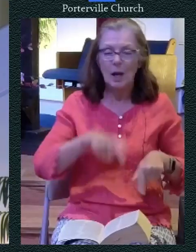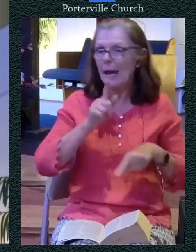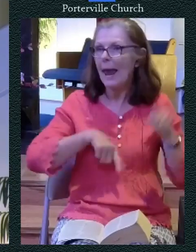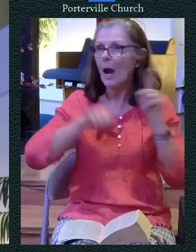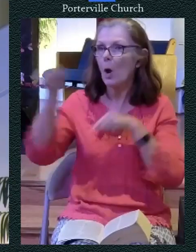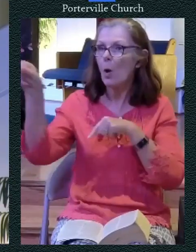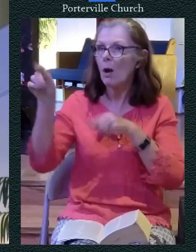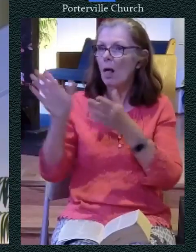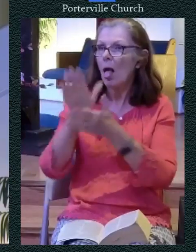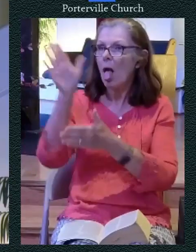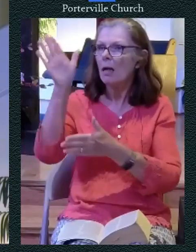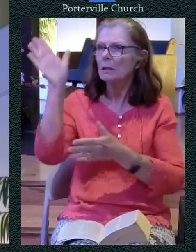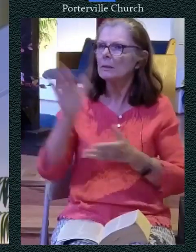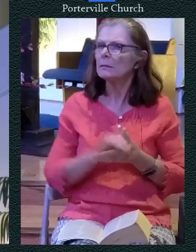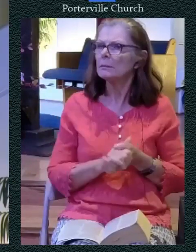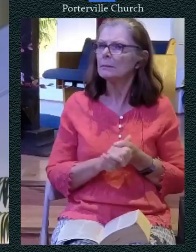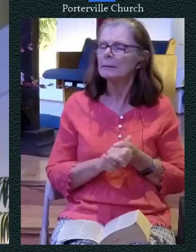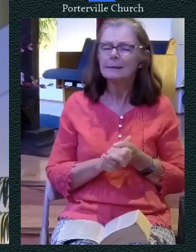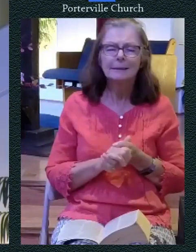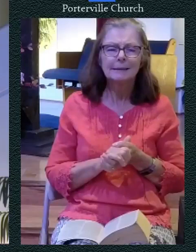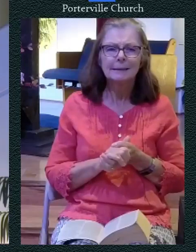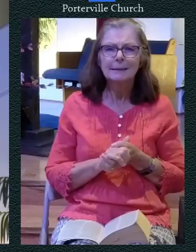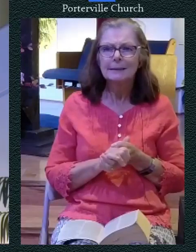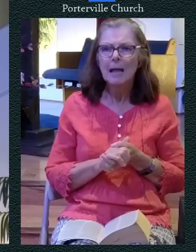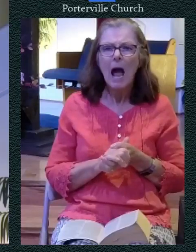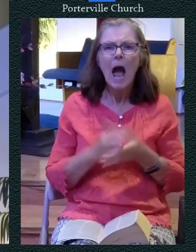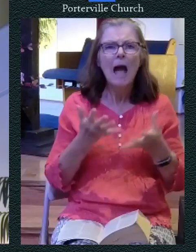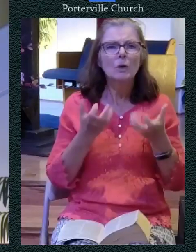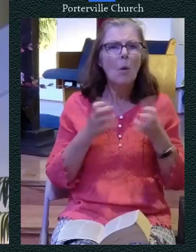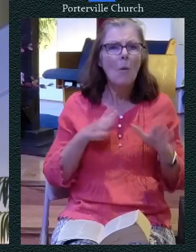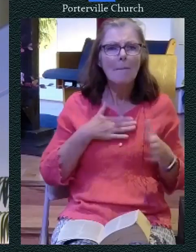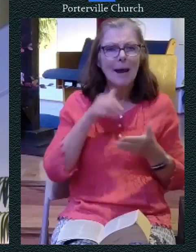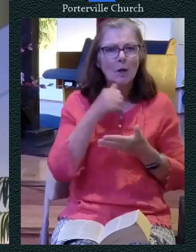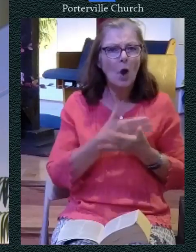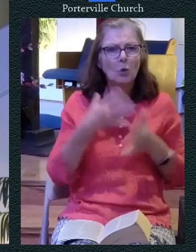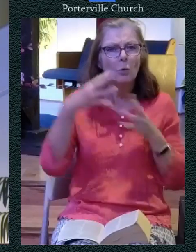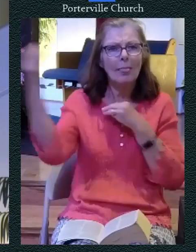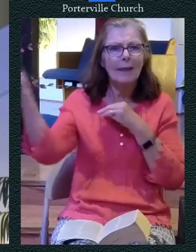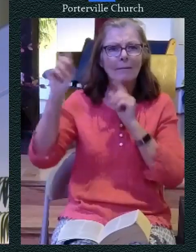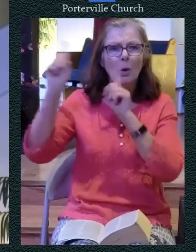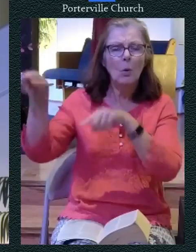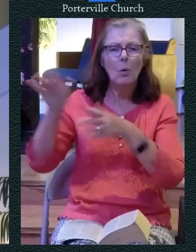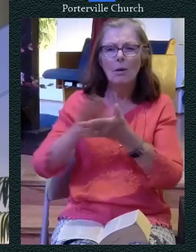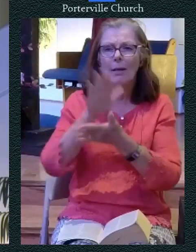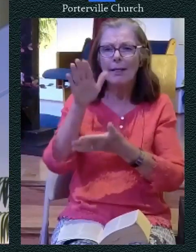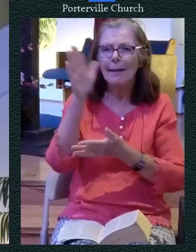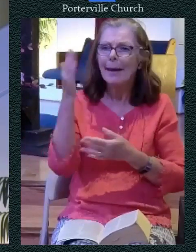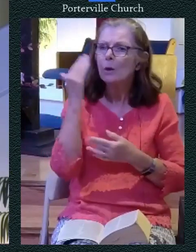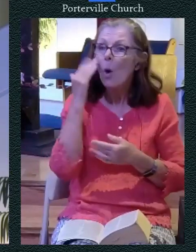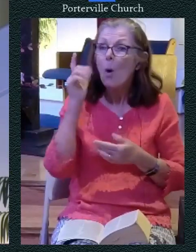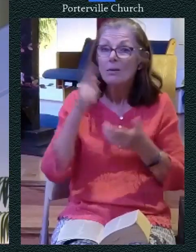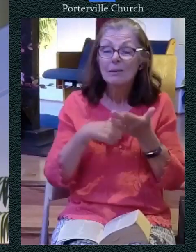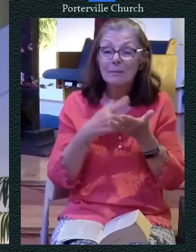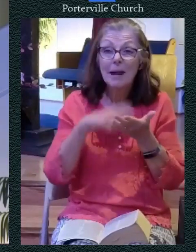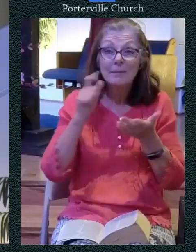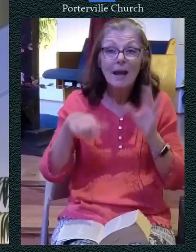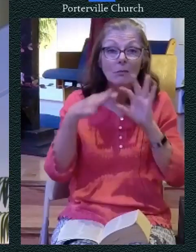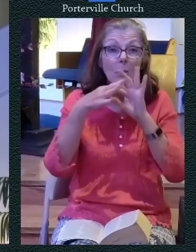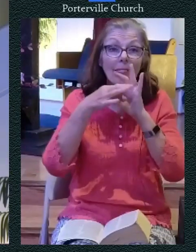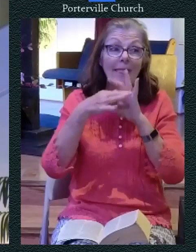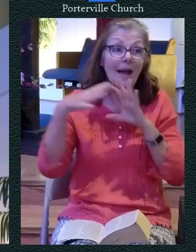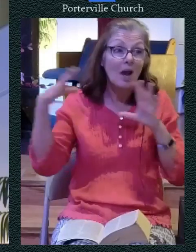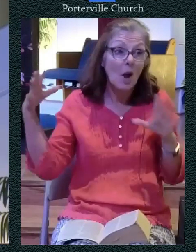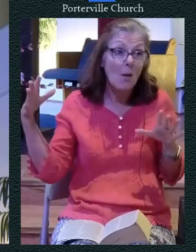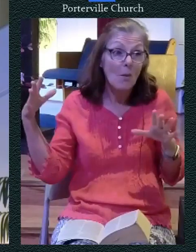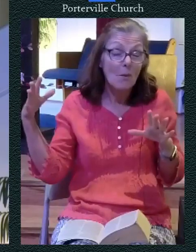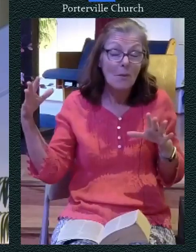Madison and Morgan, and we don't want them to leave. But we know we have to let go, and they'll